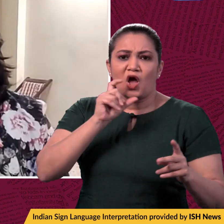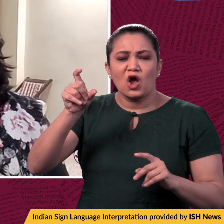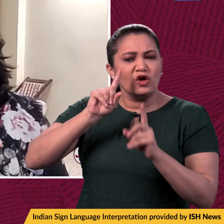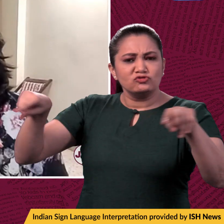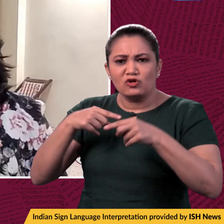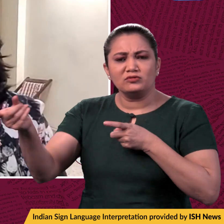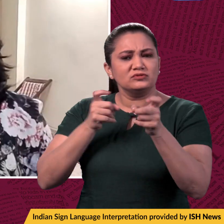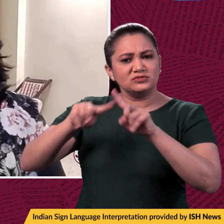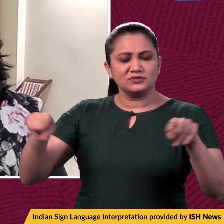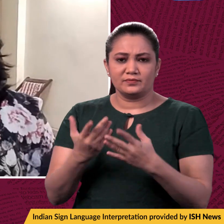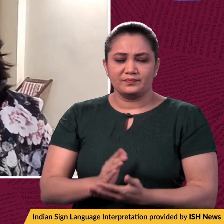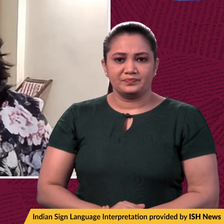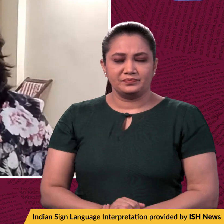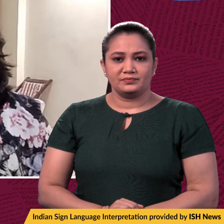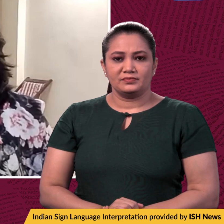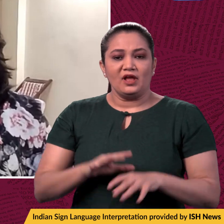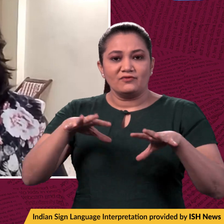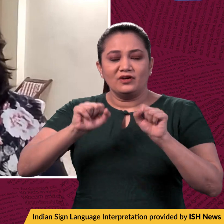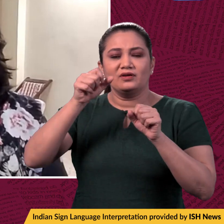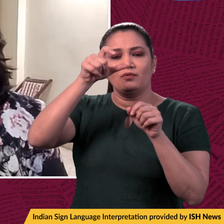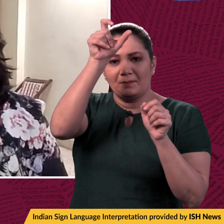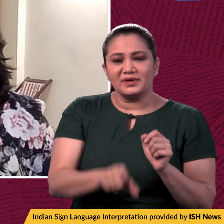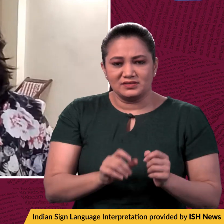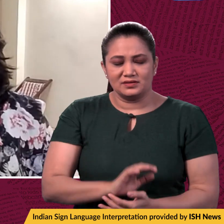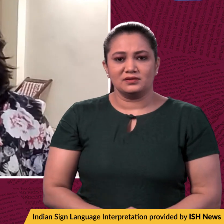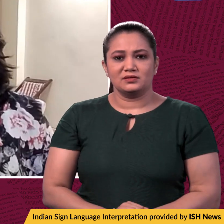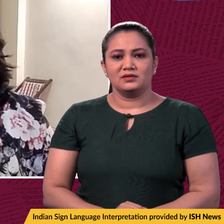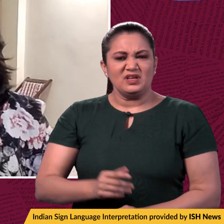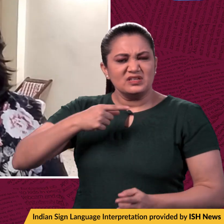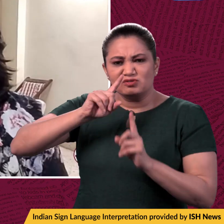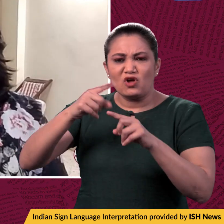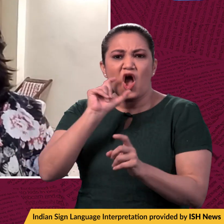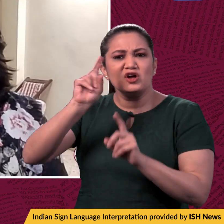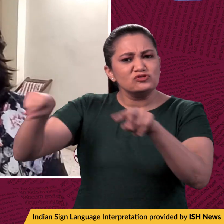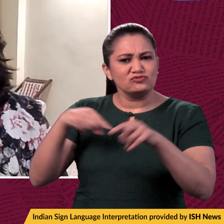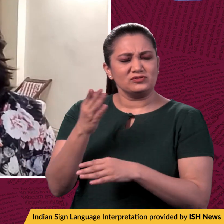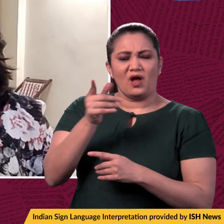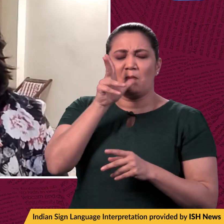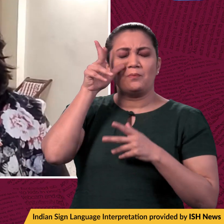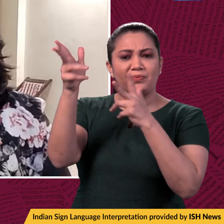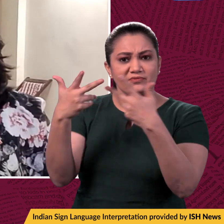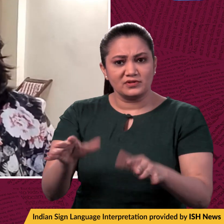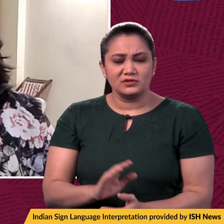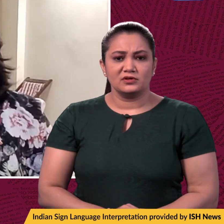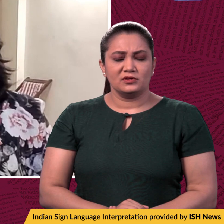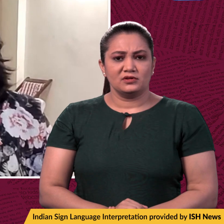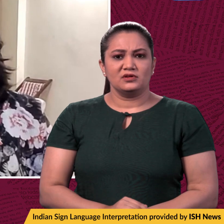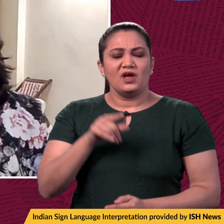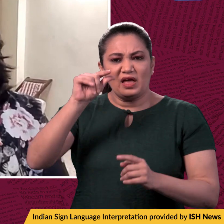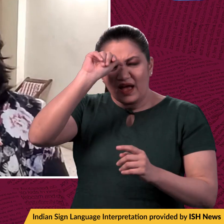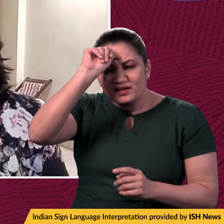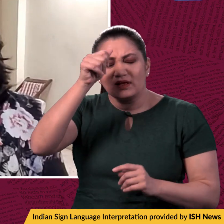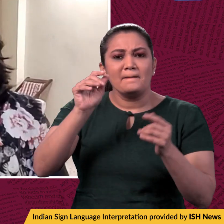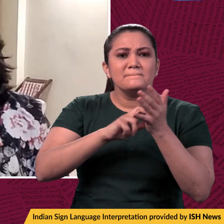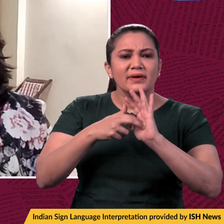protest against the college authorities. Now, founder of Sri Ram Sene, Pramod Mutalik, has lashed out at the college authorities and said